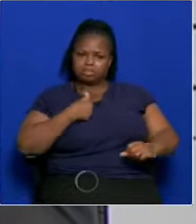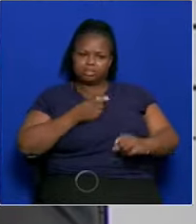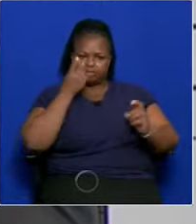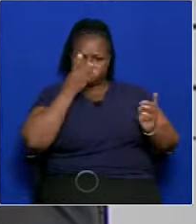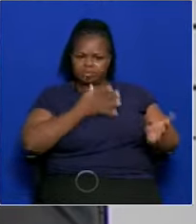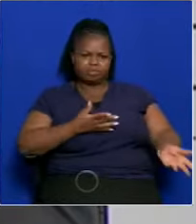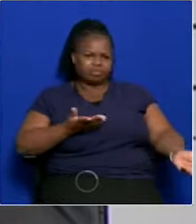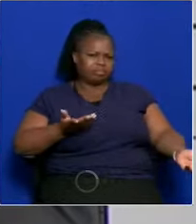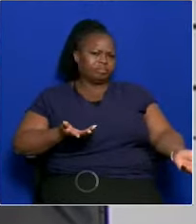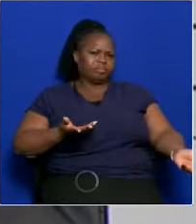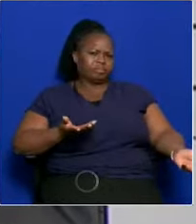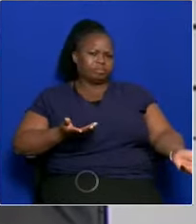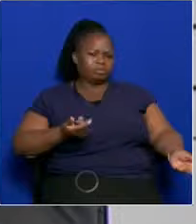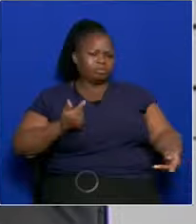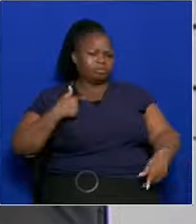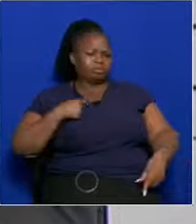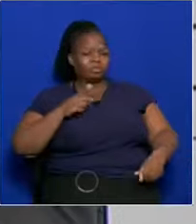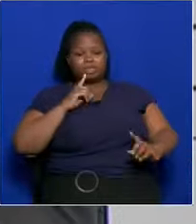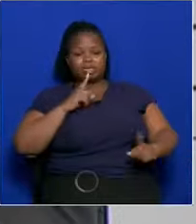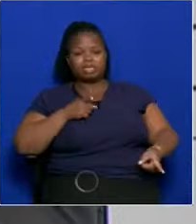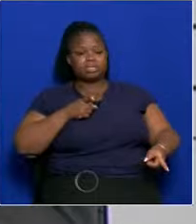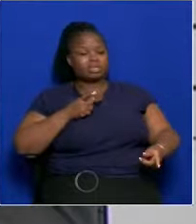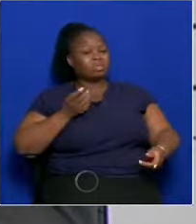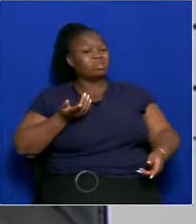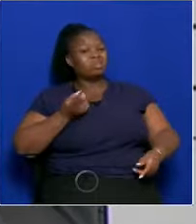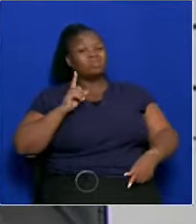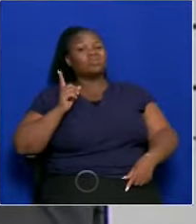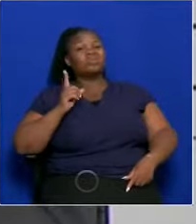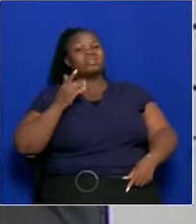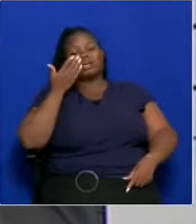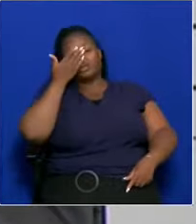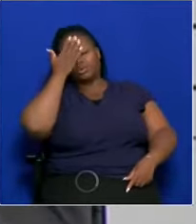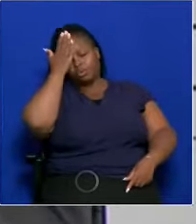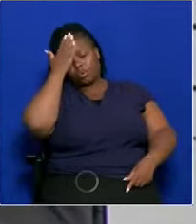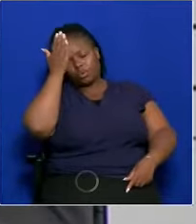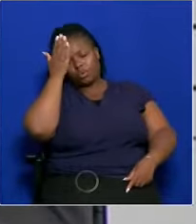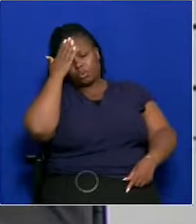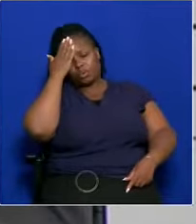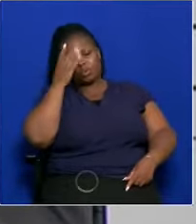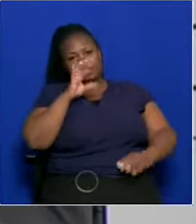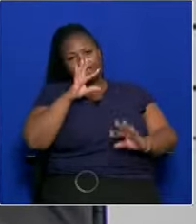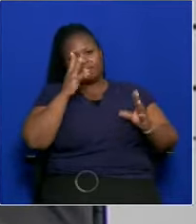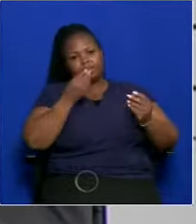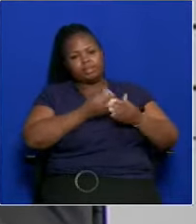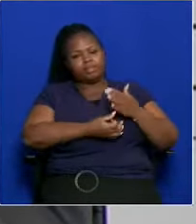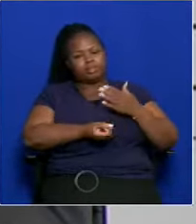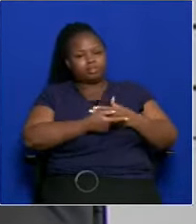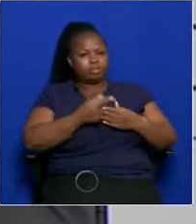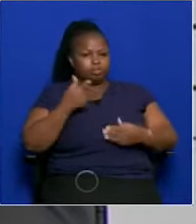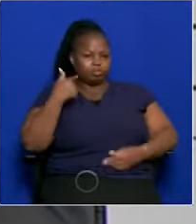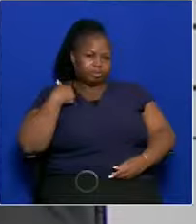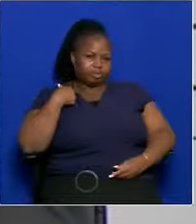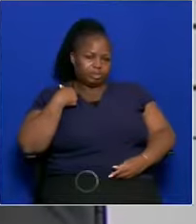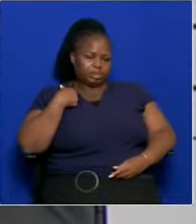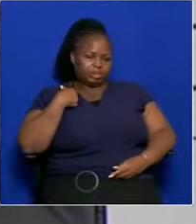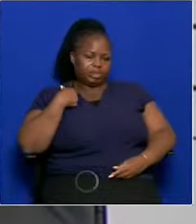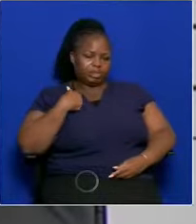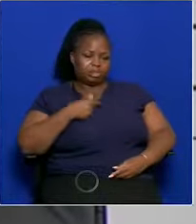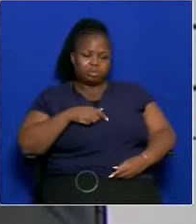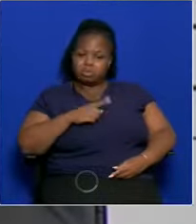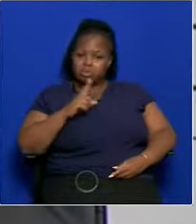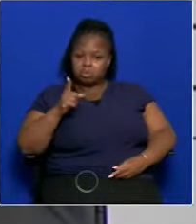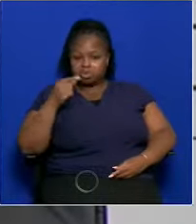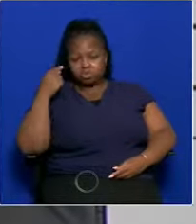I'm answering in what I know and what happened to me. So what you conceive and